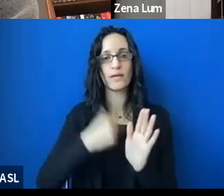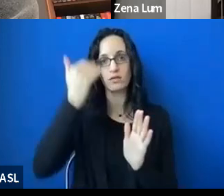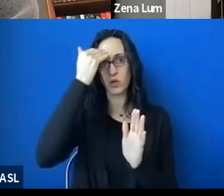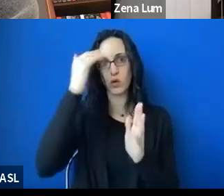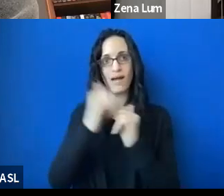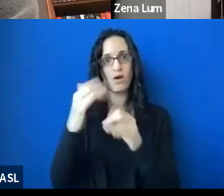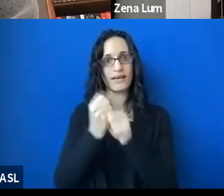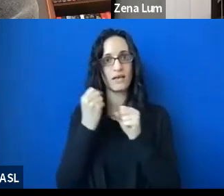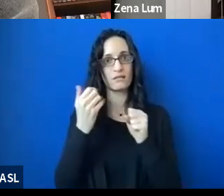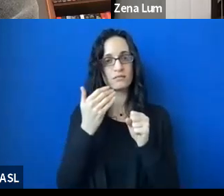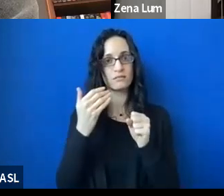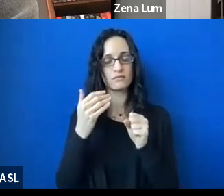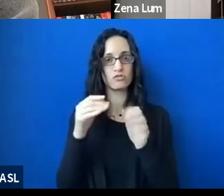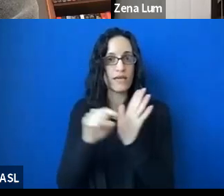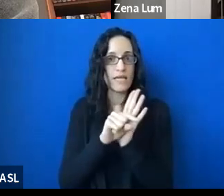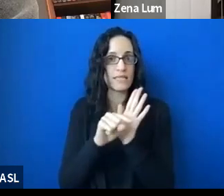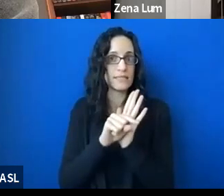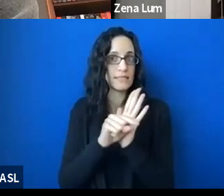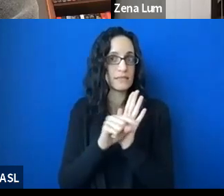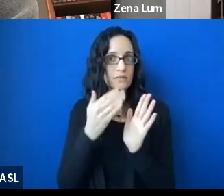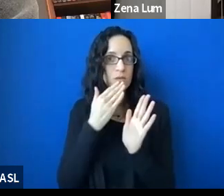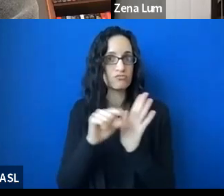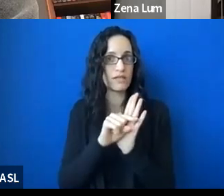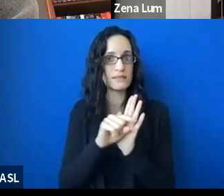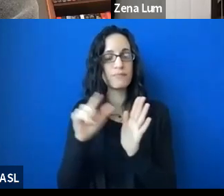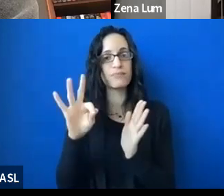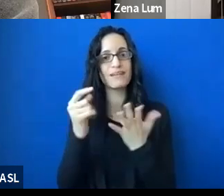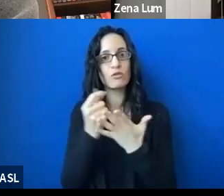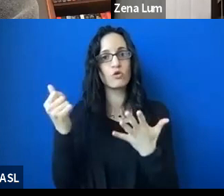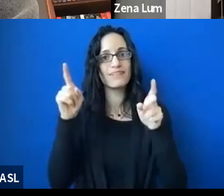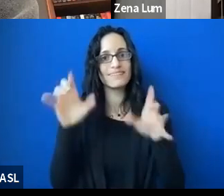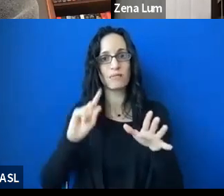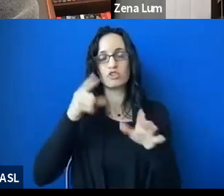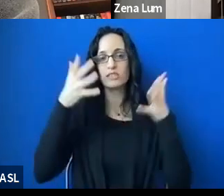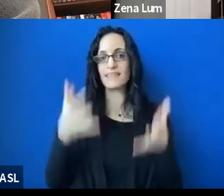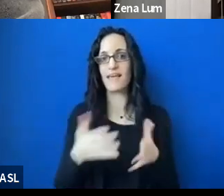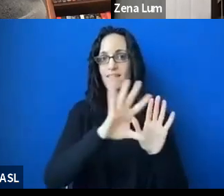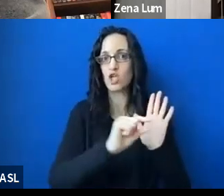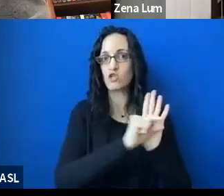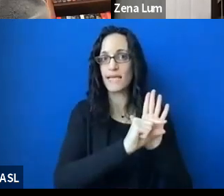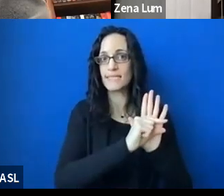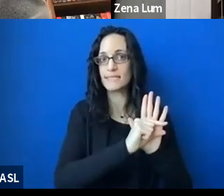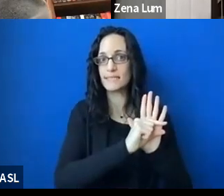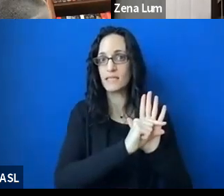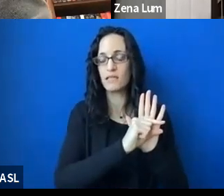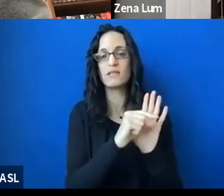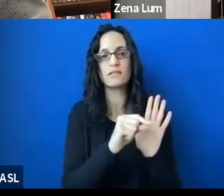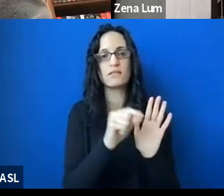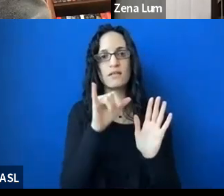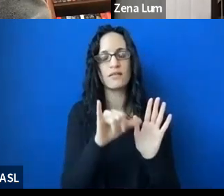and you know, if you take away exams and just leave grades, then it'll